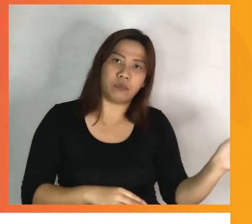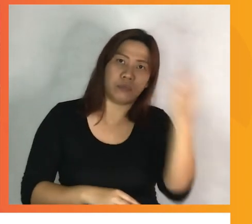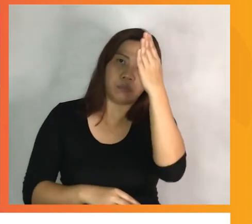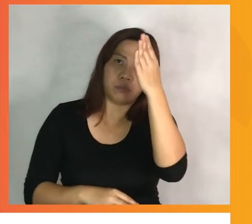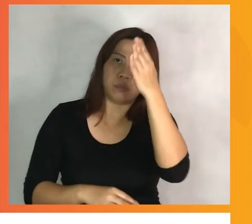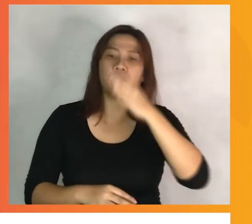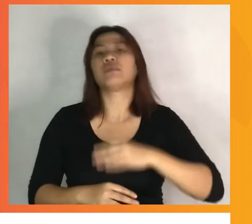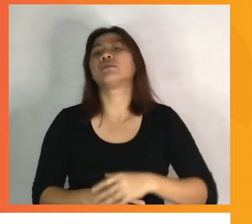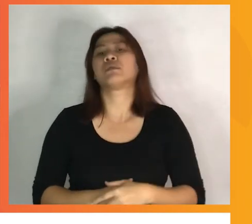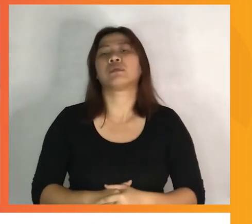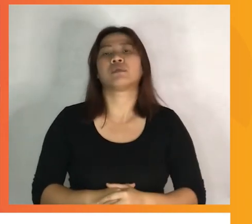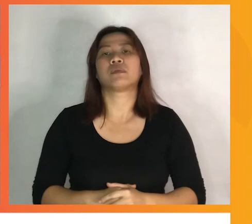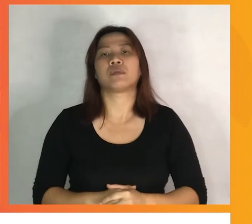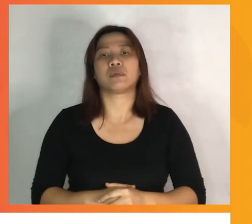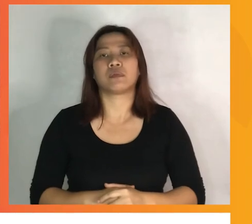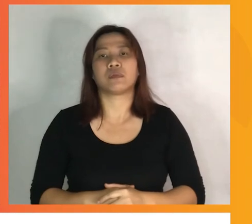forehand.